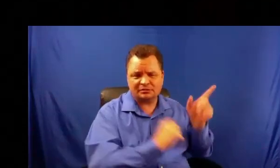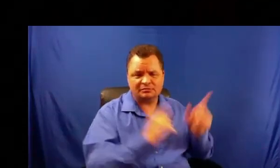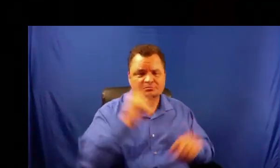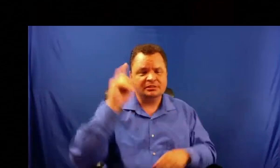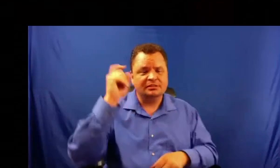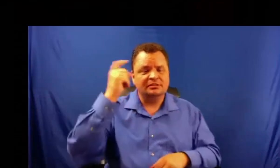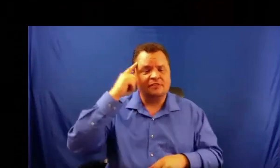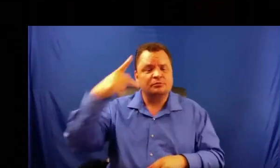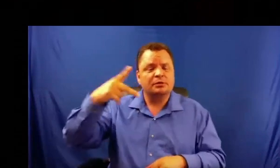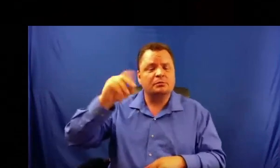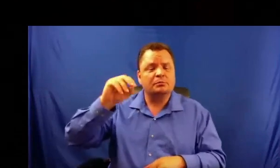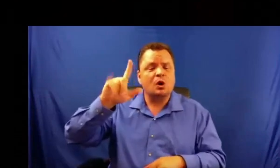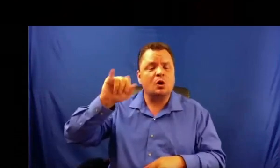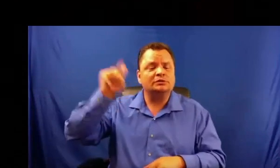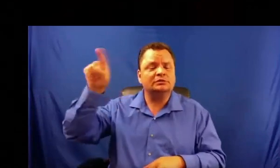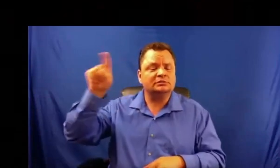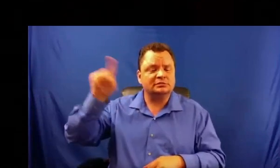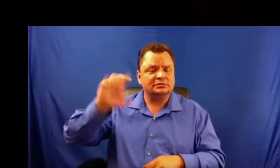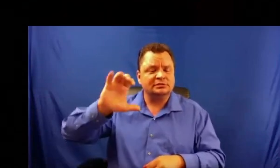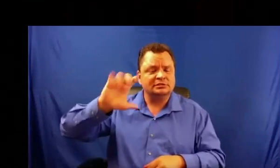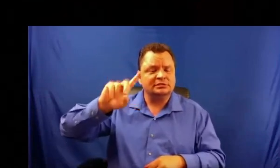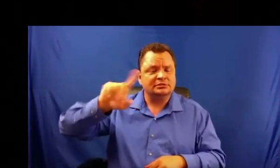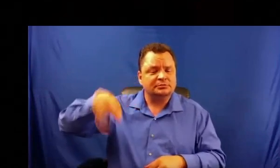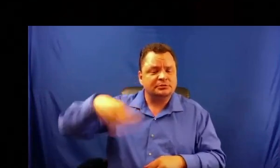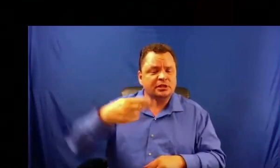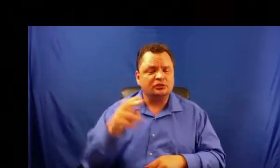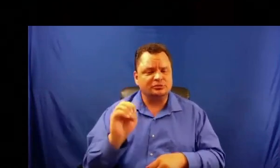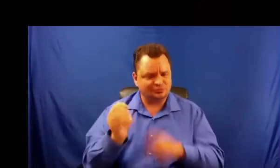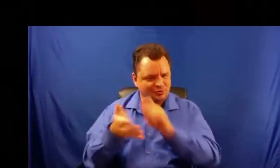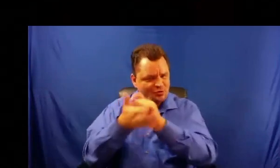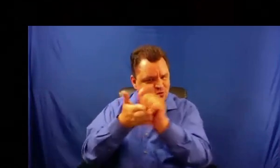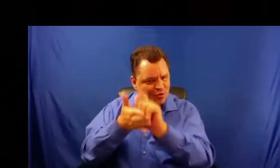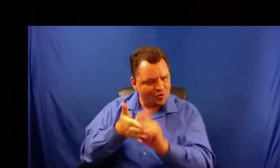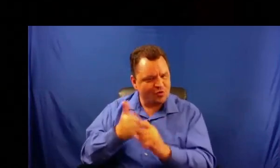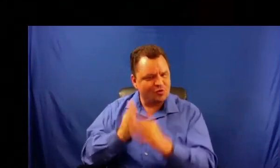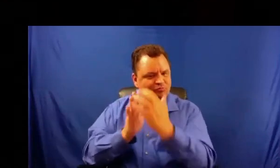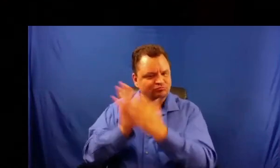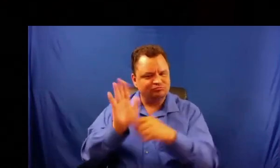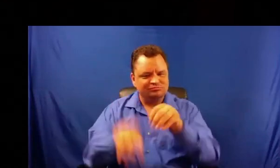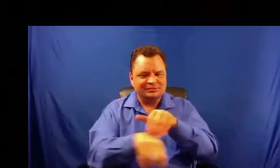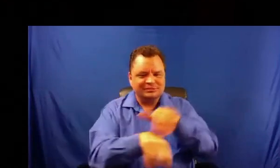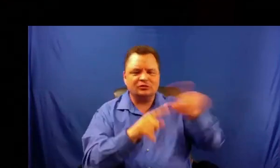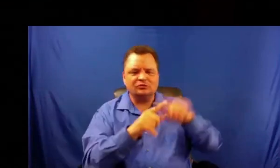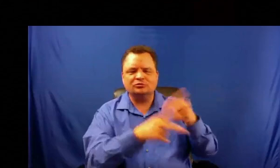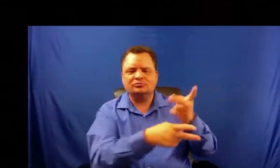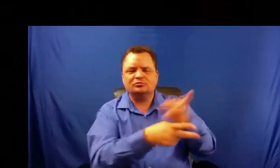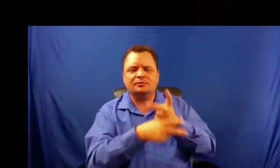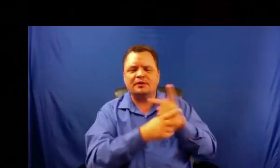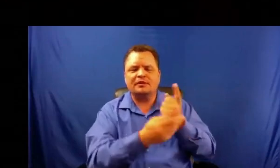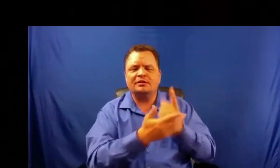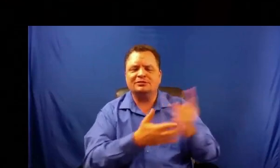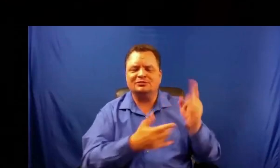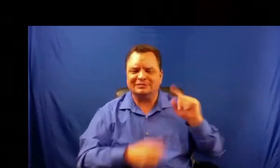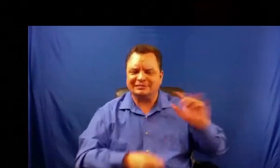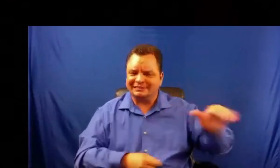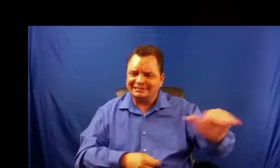Jill Hunsaker-Ryan wrote to all superintendents across the state last week expressing concern about the lack of